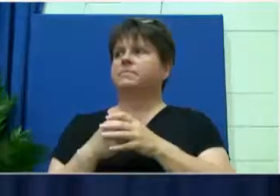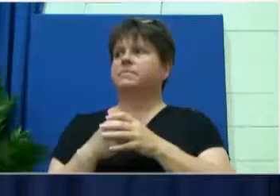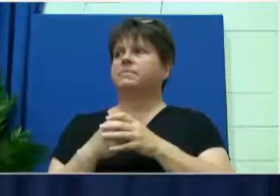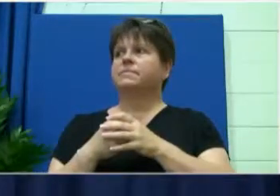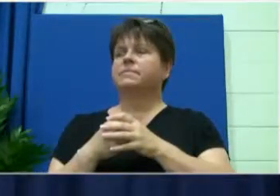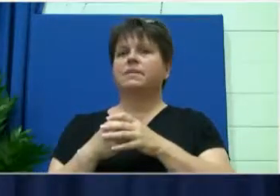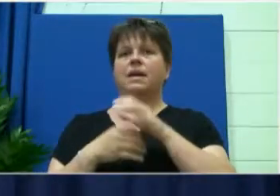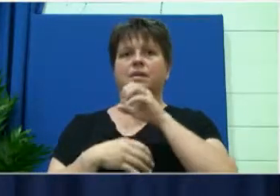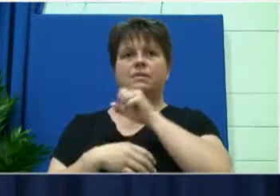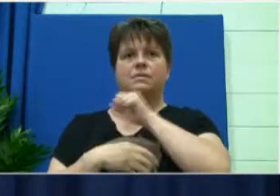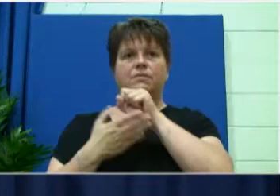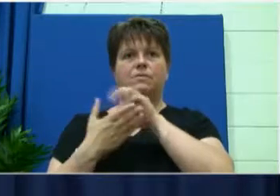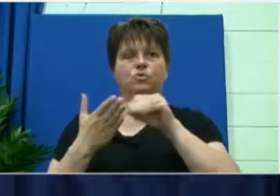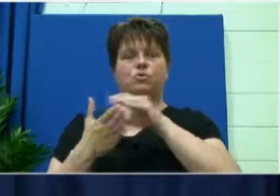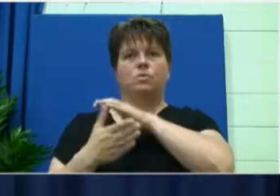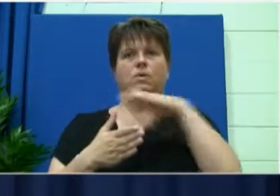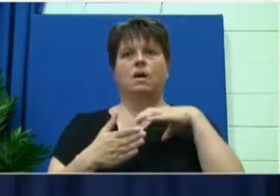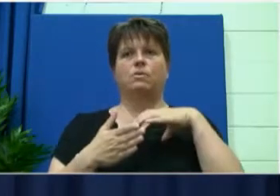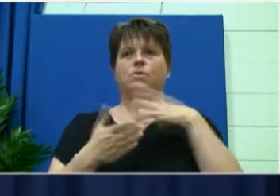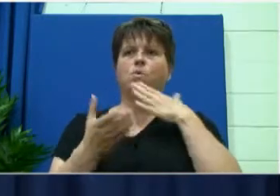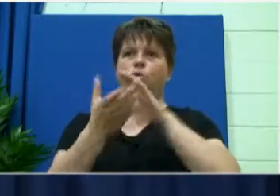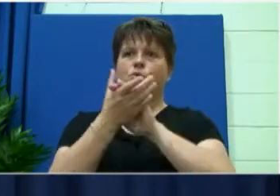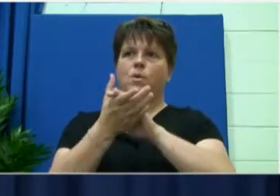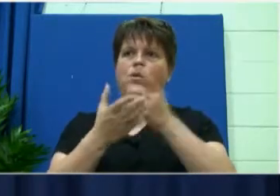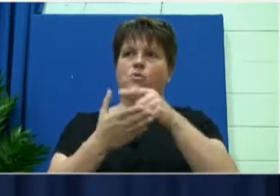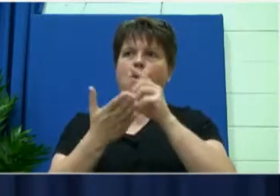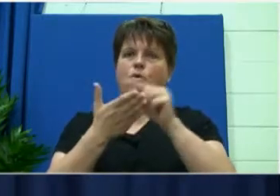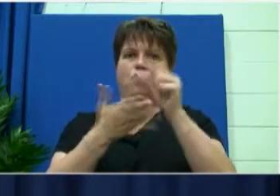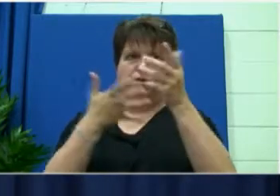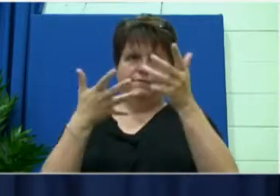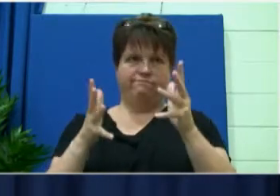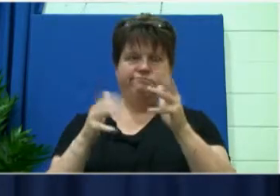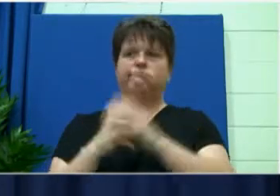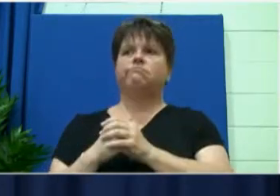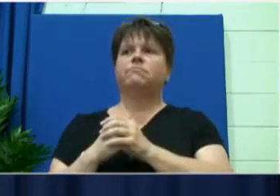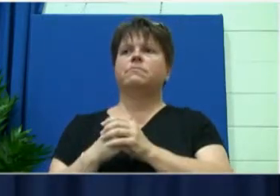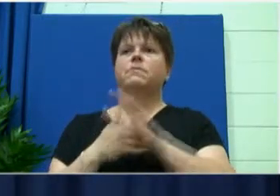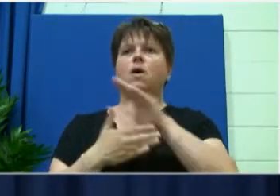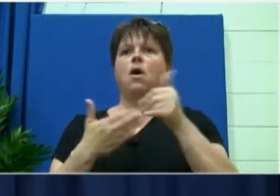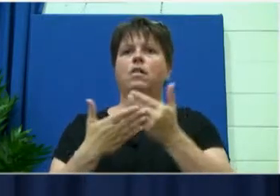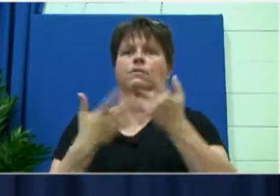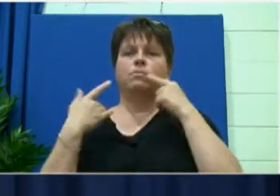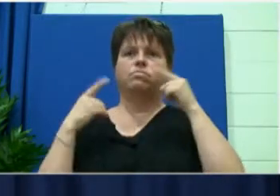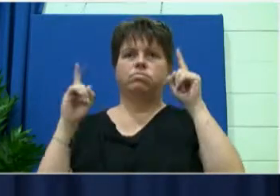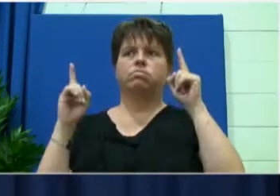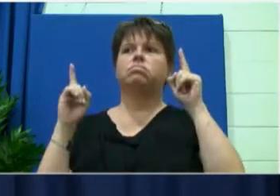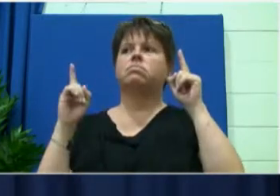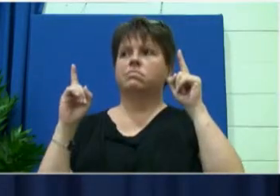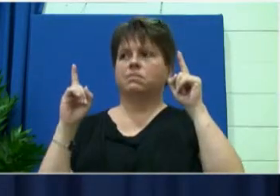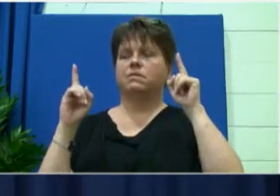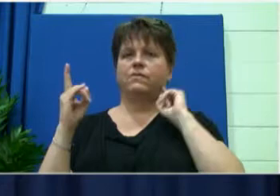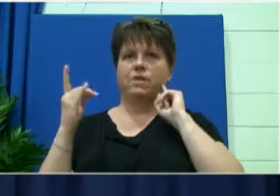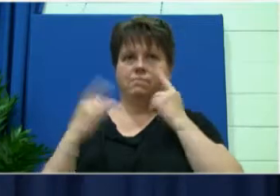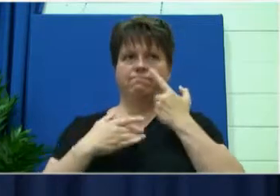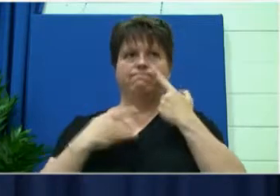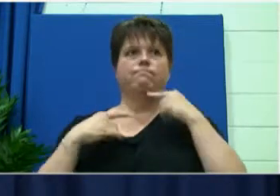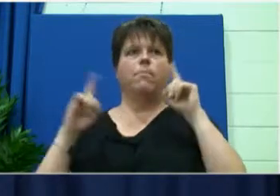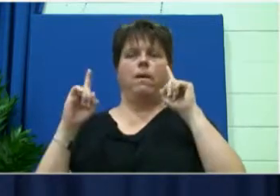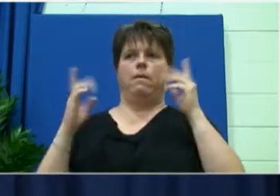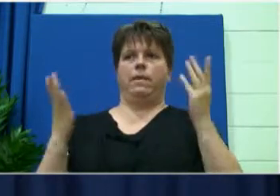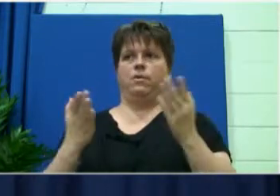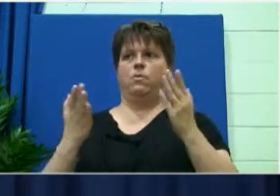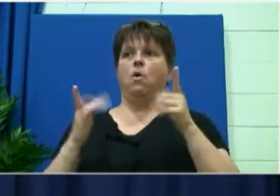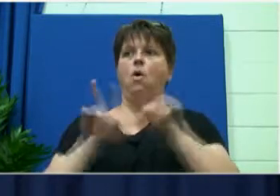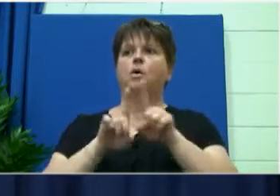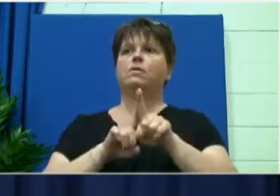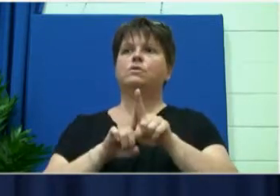Congress President, I would like to congratulate all of you who are graduating and for all of your achievements that you've accomplished here. I